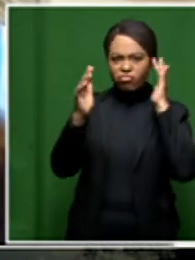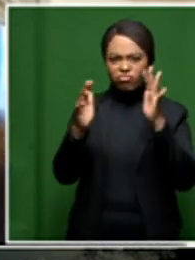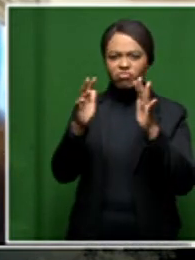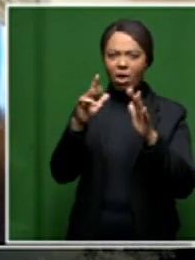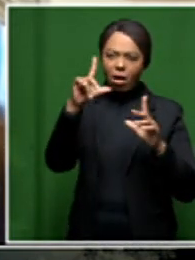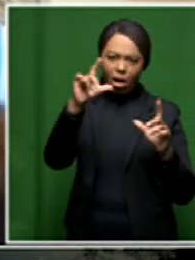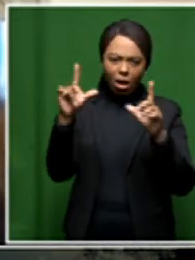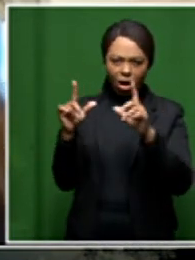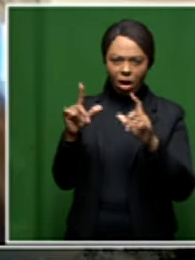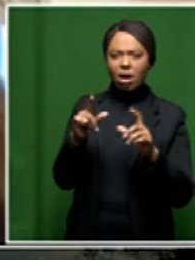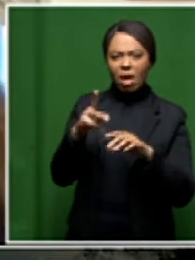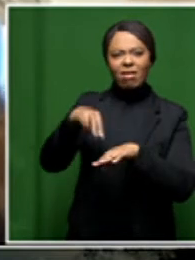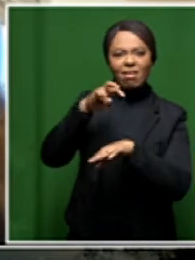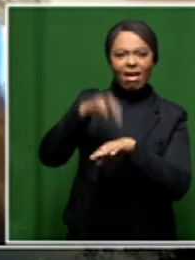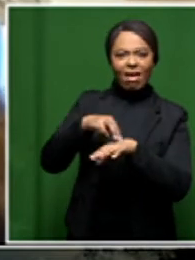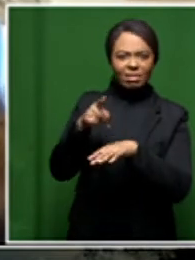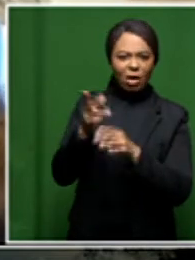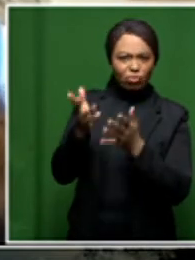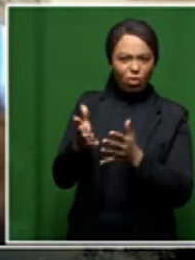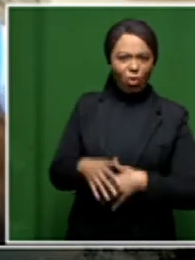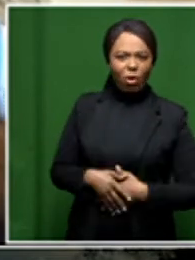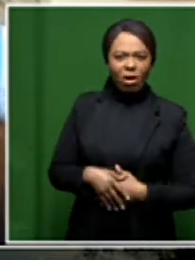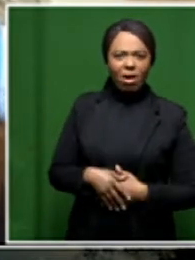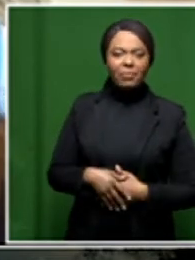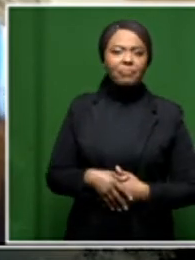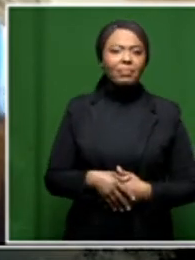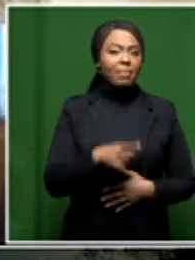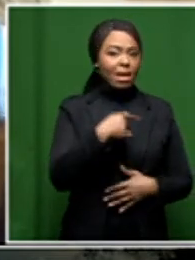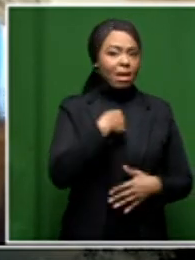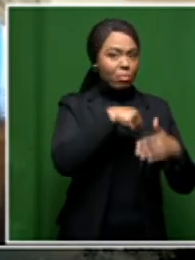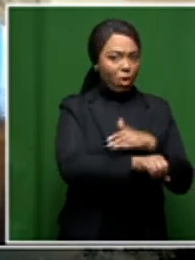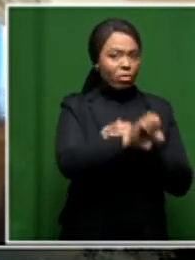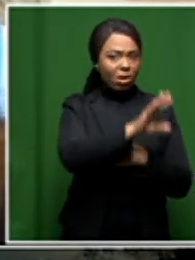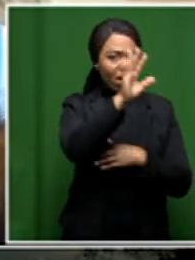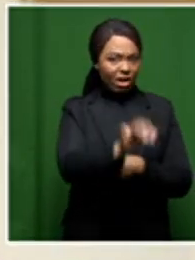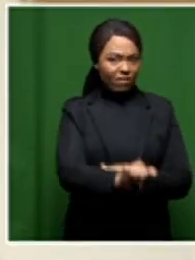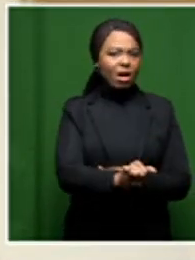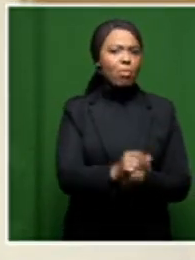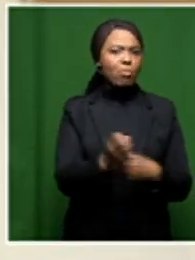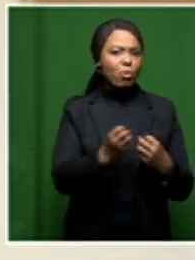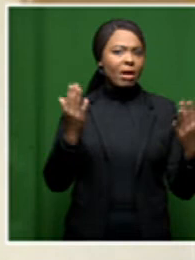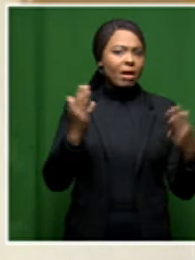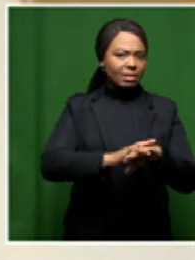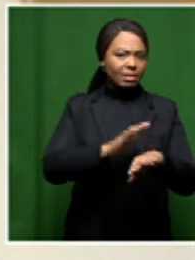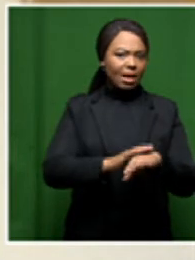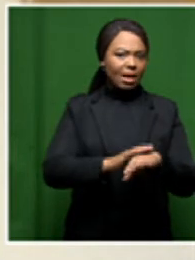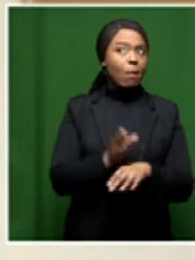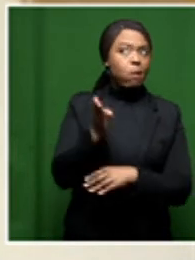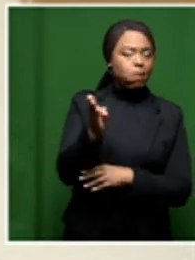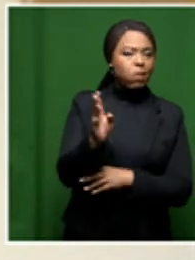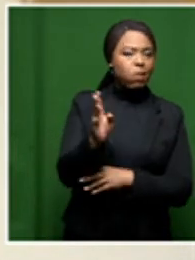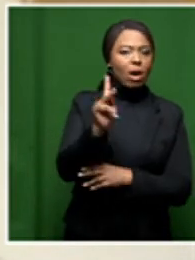nature. Well, I was being born in South Africa. We spent a lot of time in the Kruger National